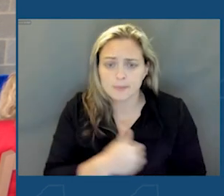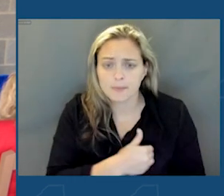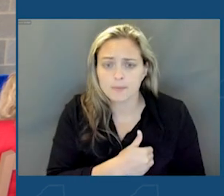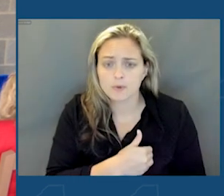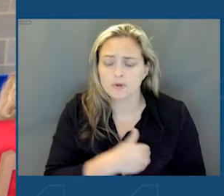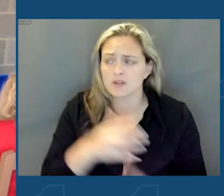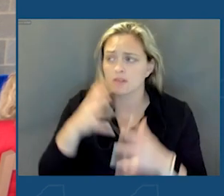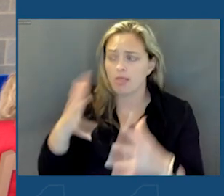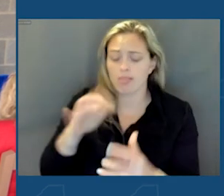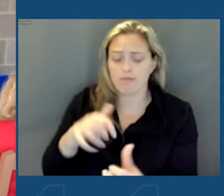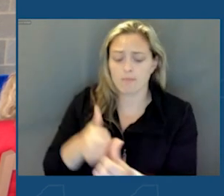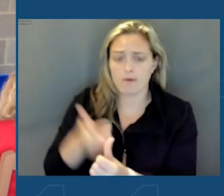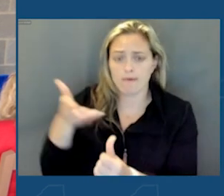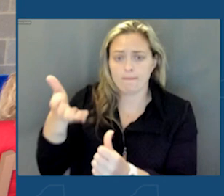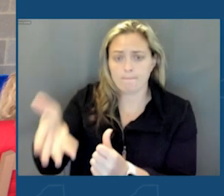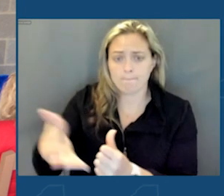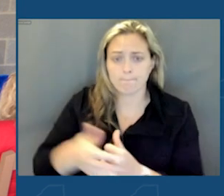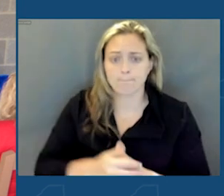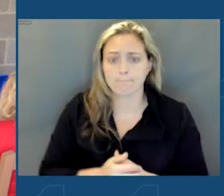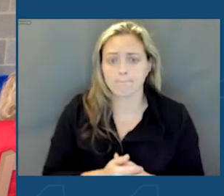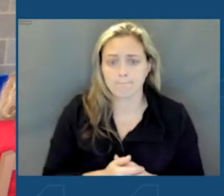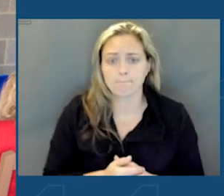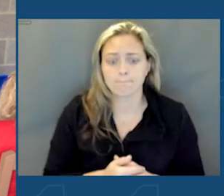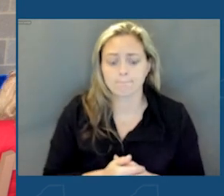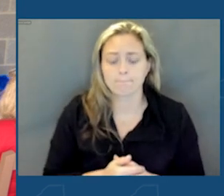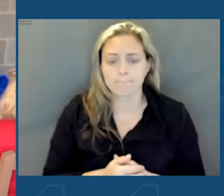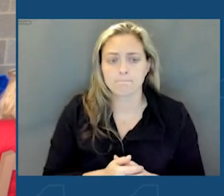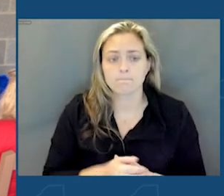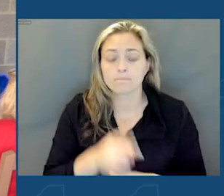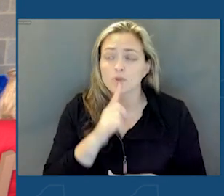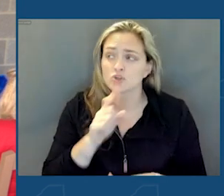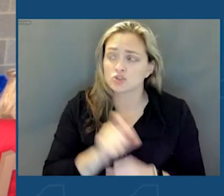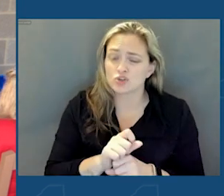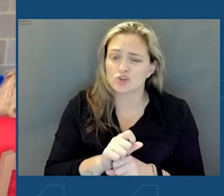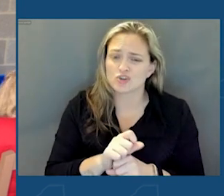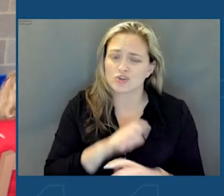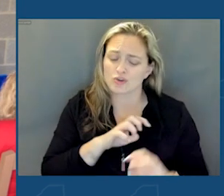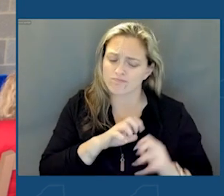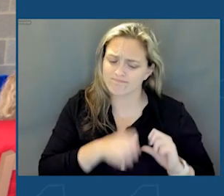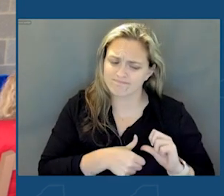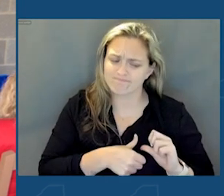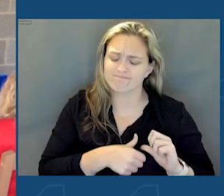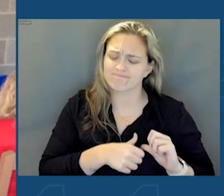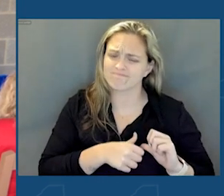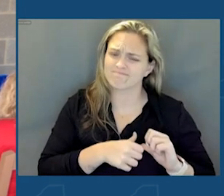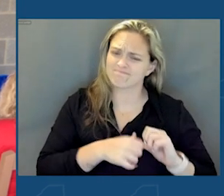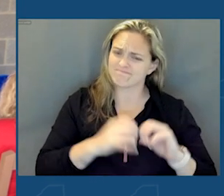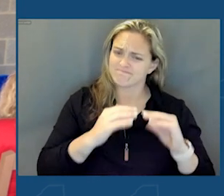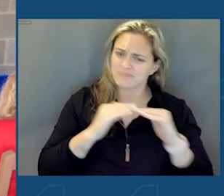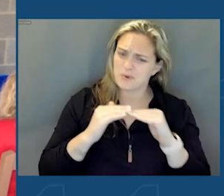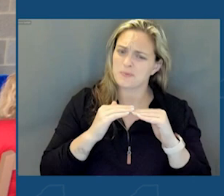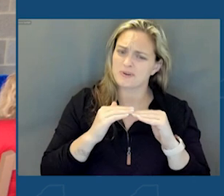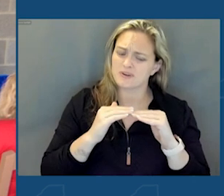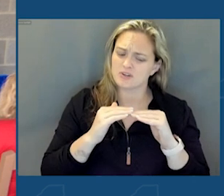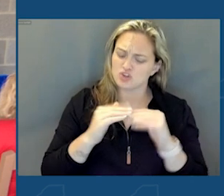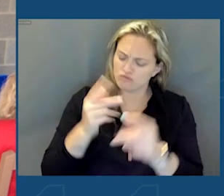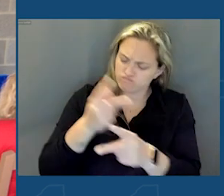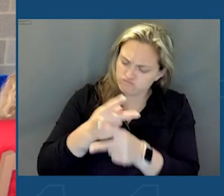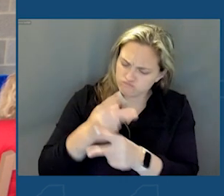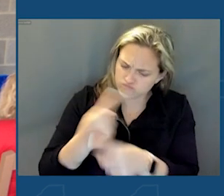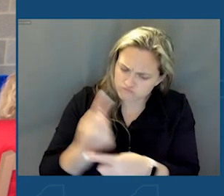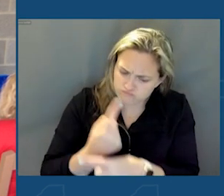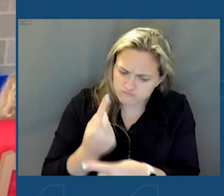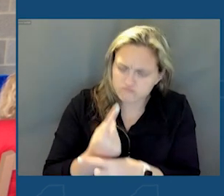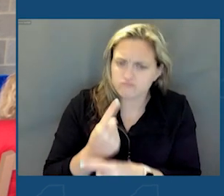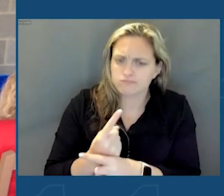left behind, by ensuring that their wounded comrades are properly cared for, by being